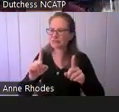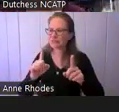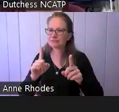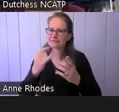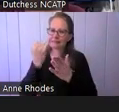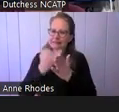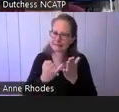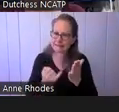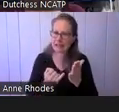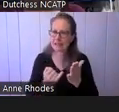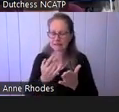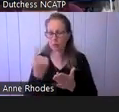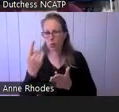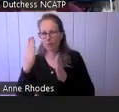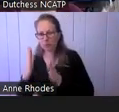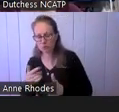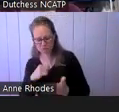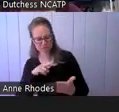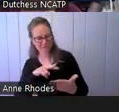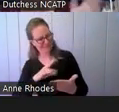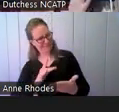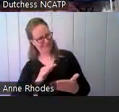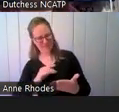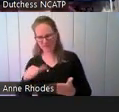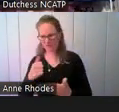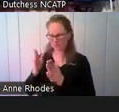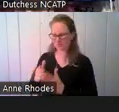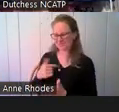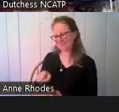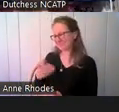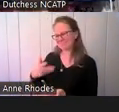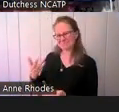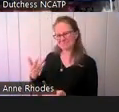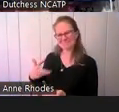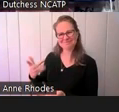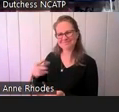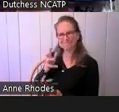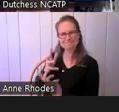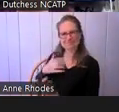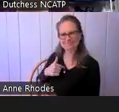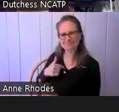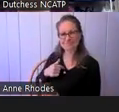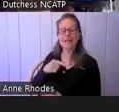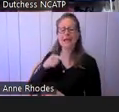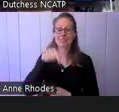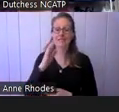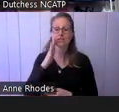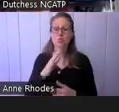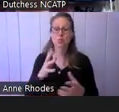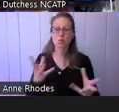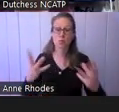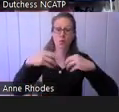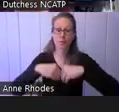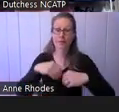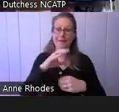work best for you. So with my homework, it combines your calendars and widgets to help you